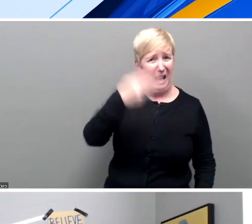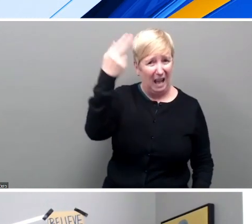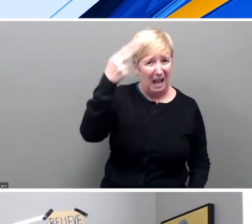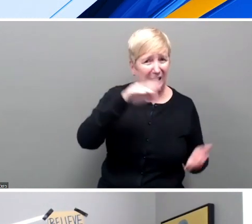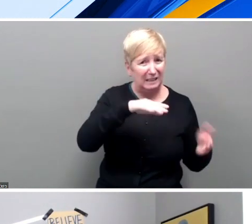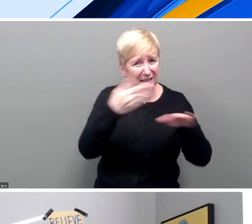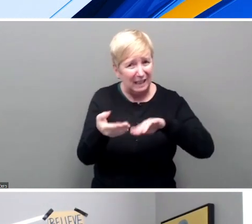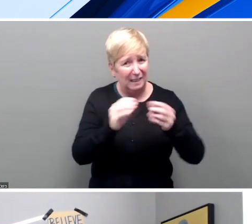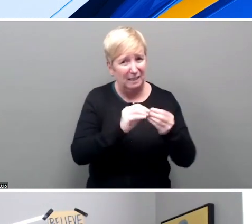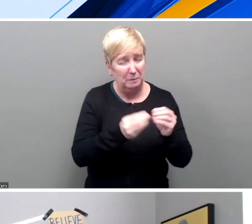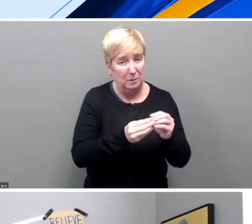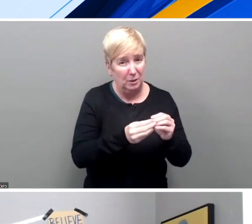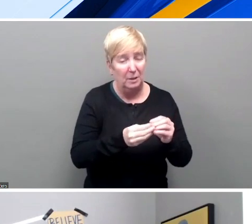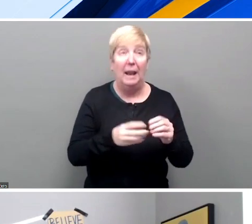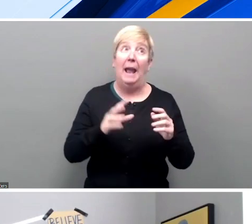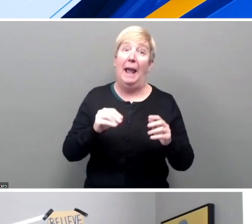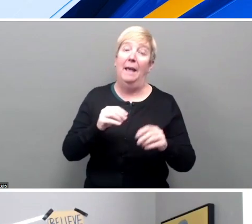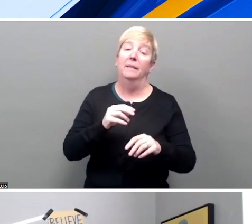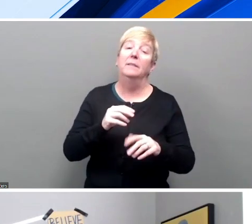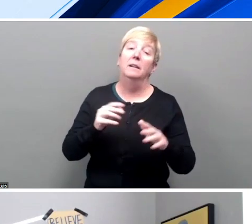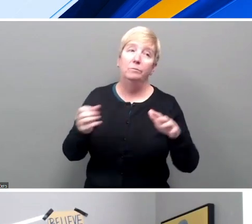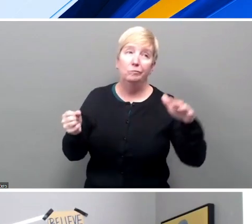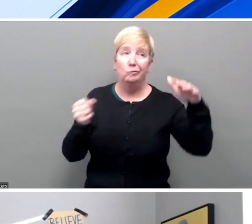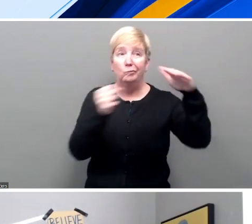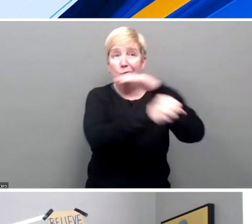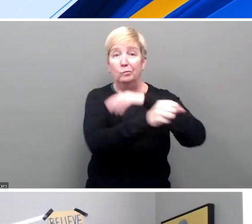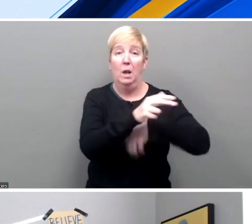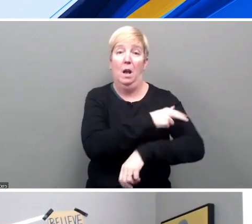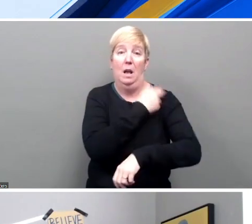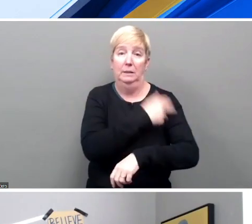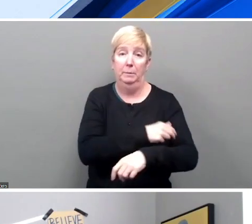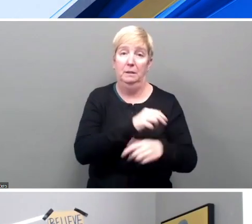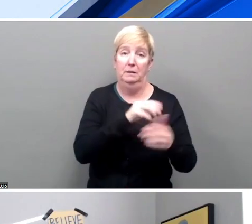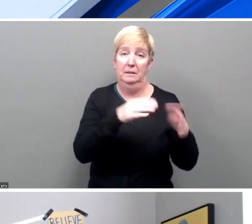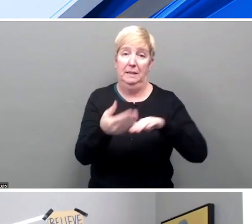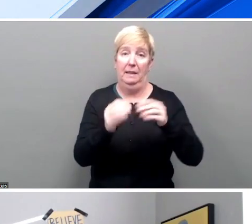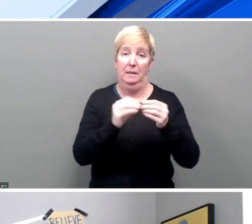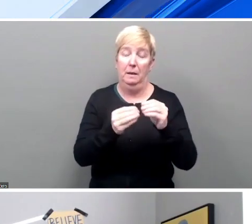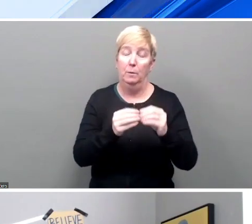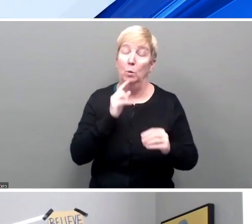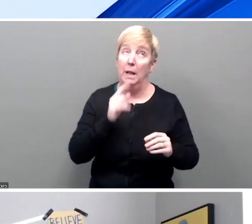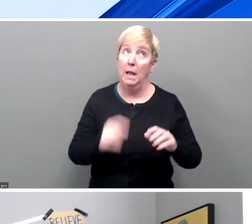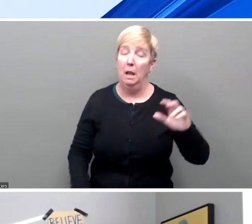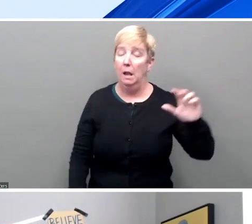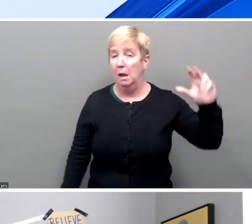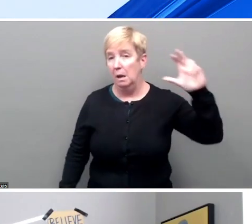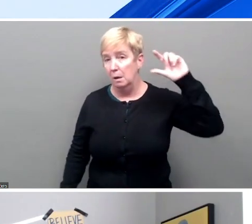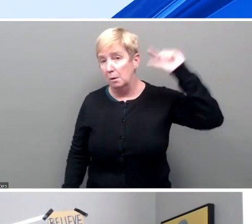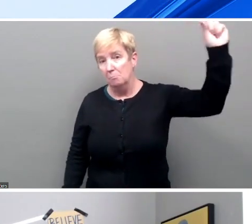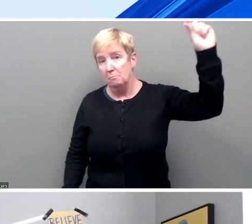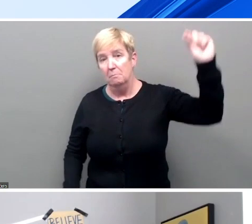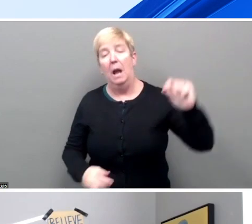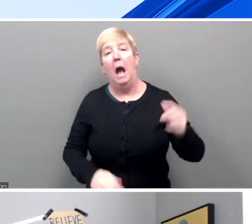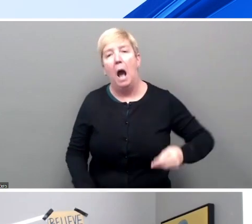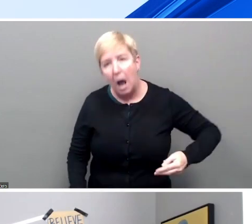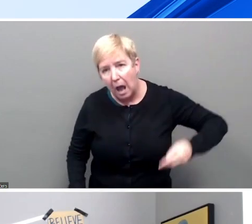dealing with. And then the hospital mortality rate is way higher than any other real disease we deal with in the hospital. But